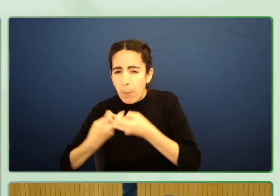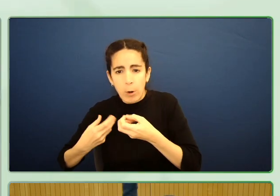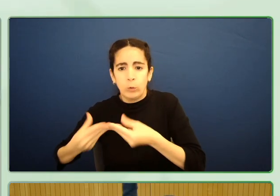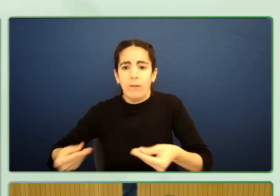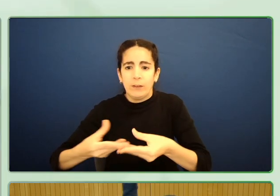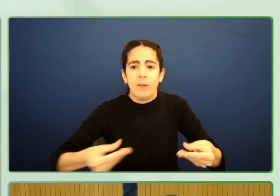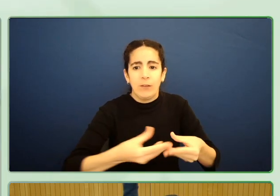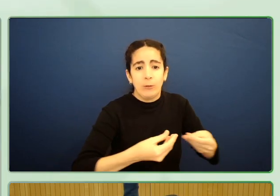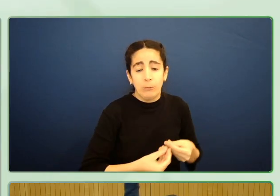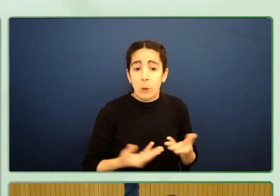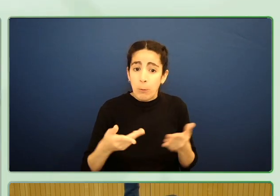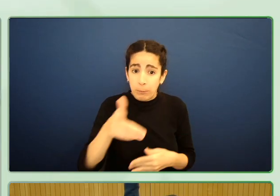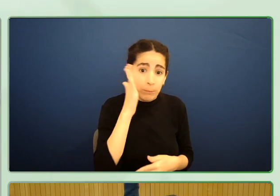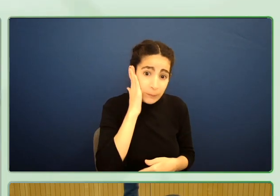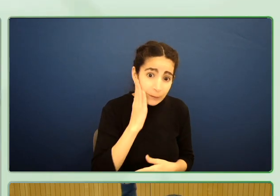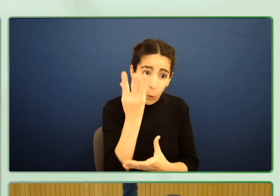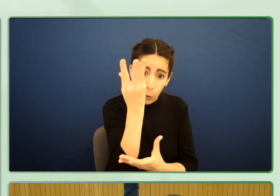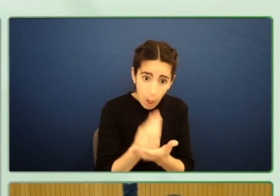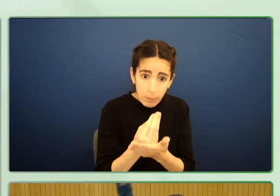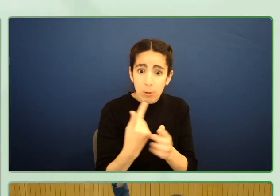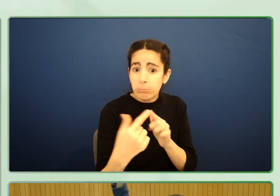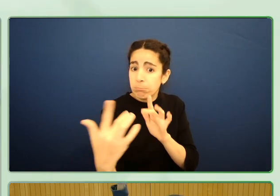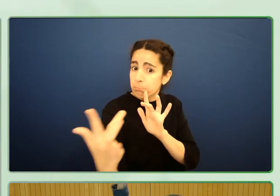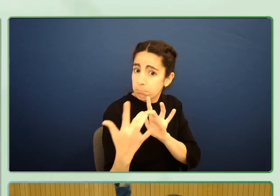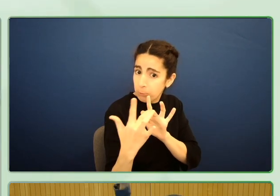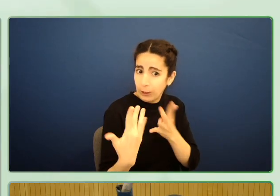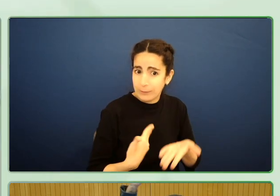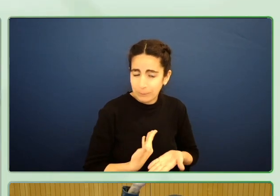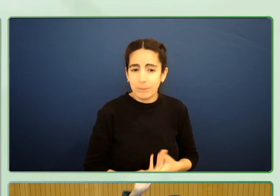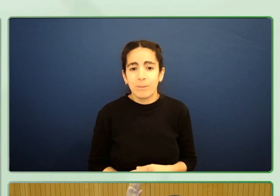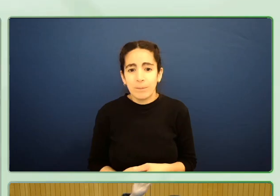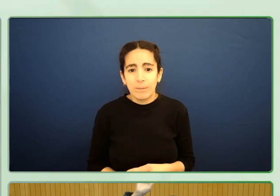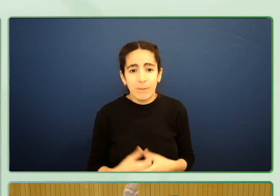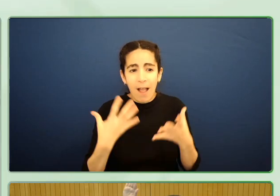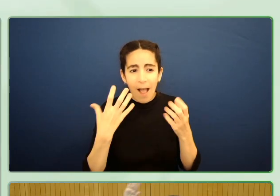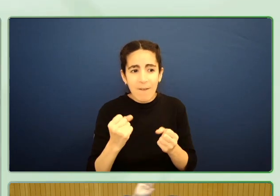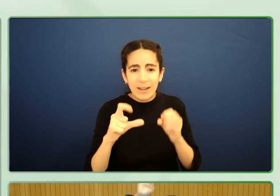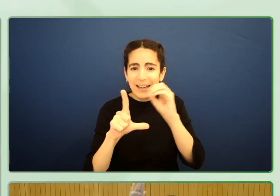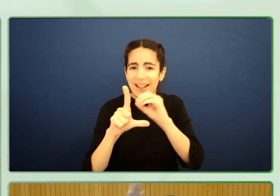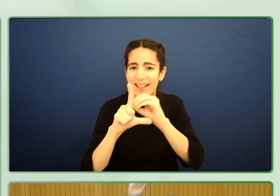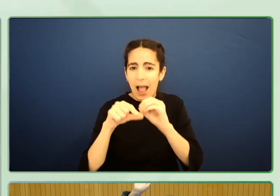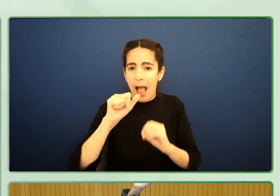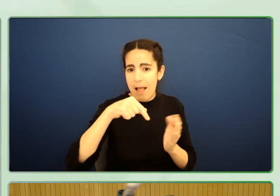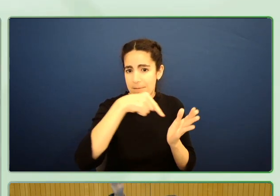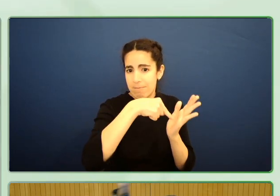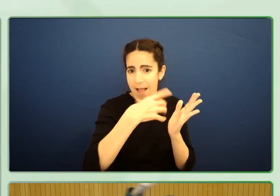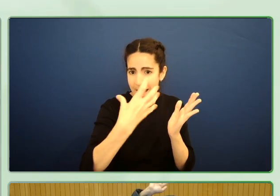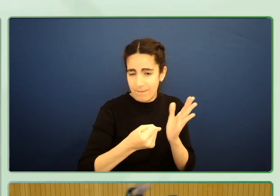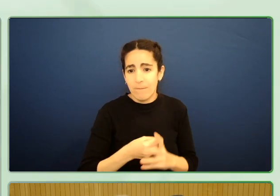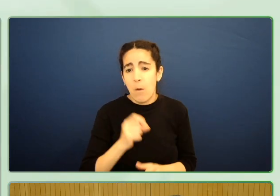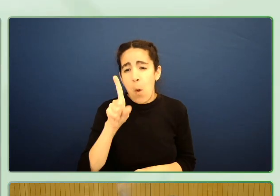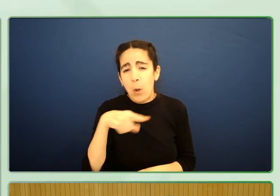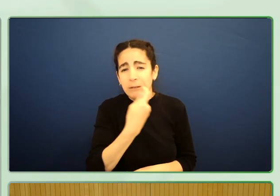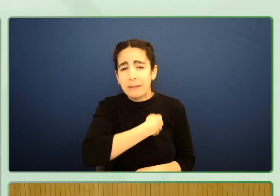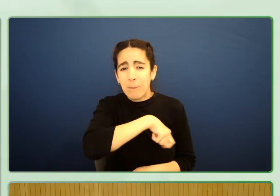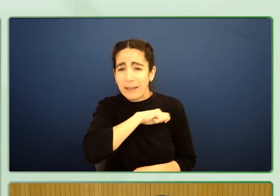the second link is my LinkedIn. The app for now is only in Spanish, but next week in English and